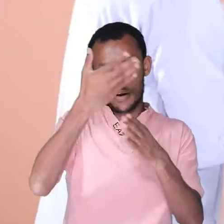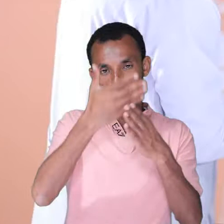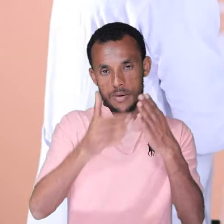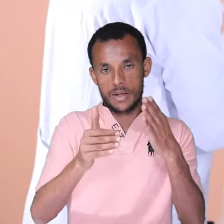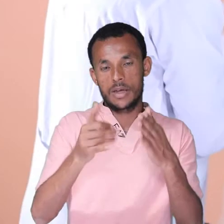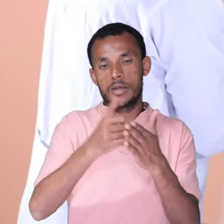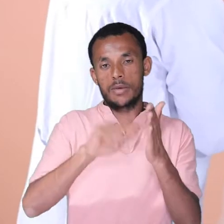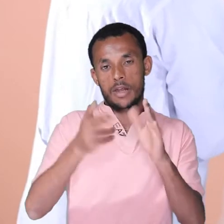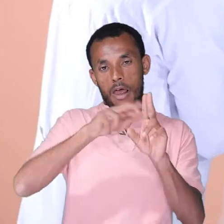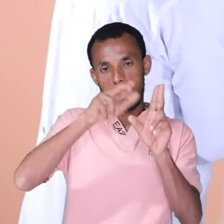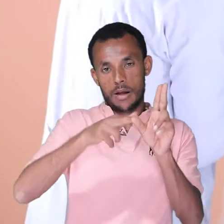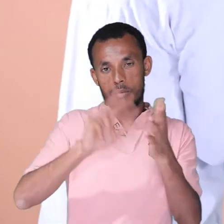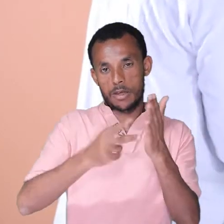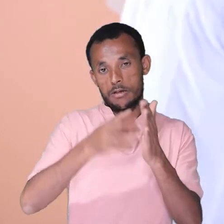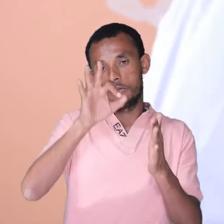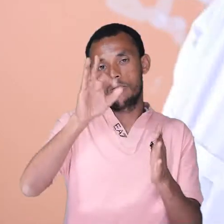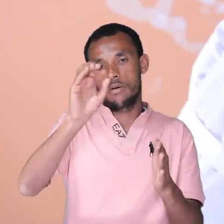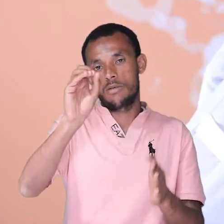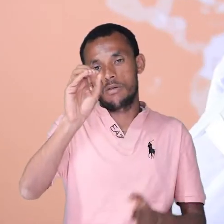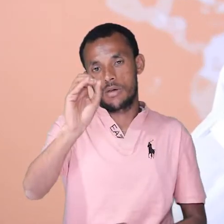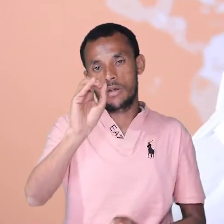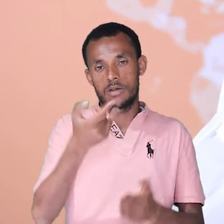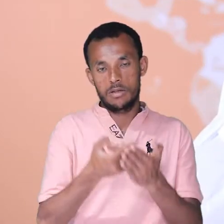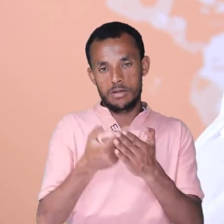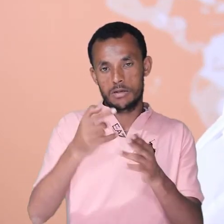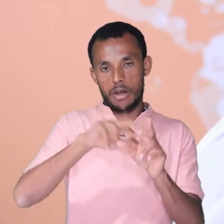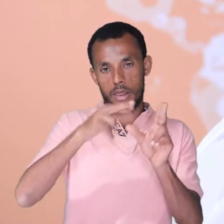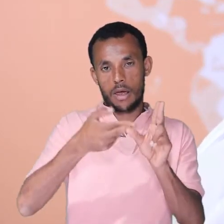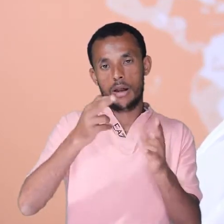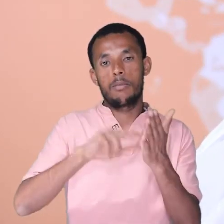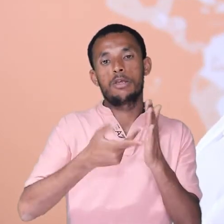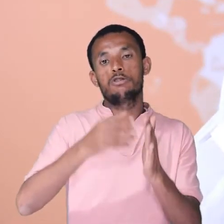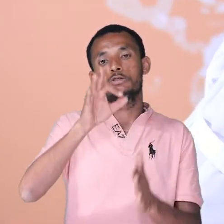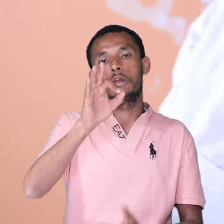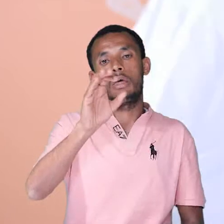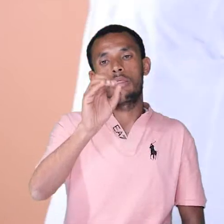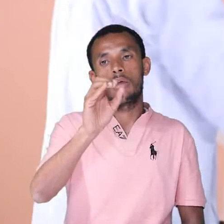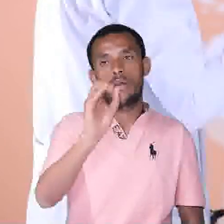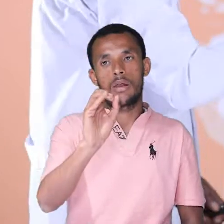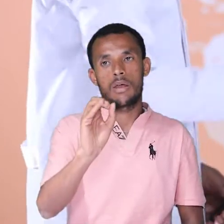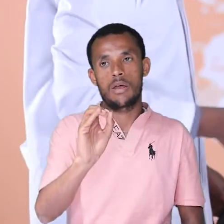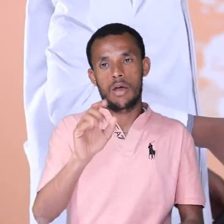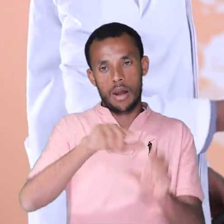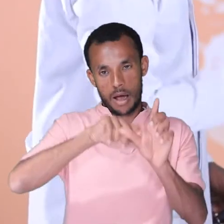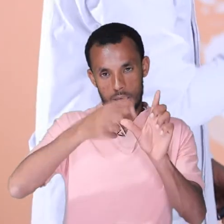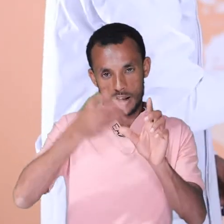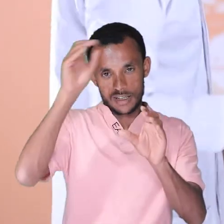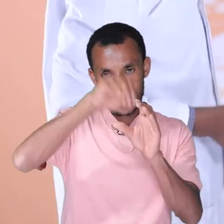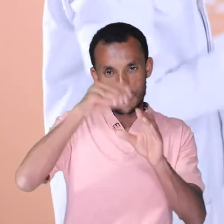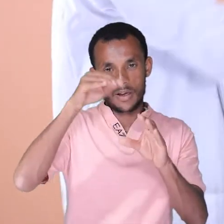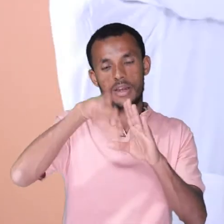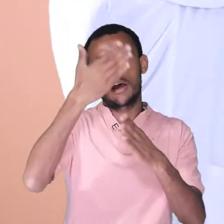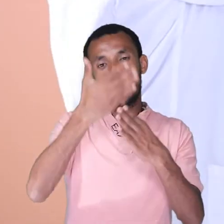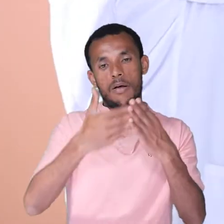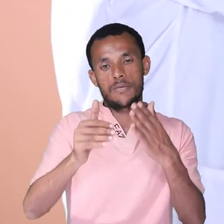right angle mean it gives 90 degree. In other words, this is right angle mean 90 degree. Therefore, an angle inscribed in a